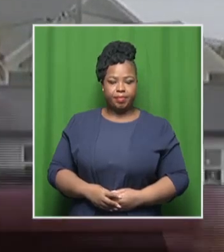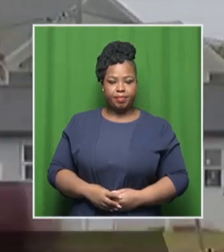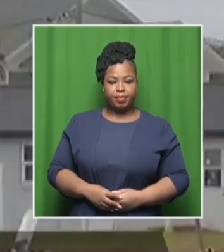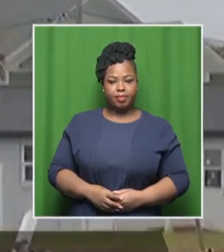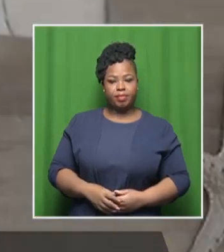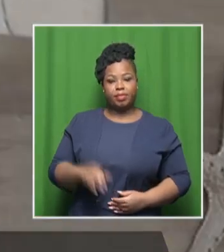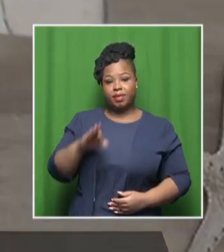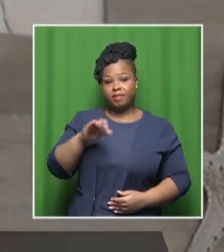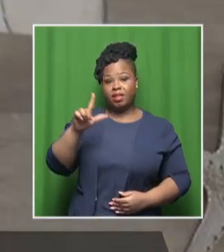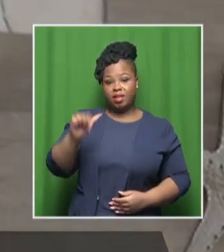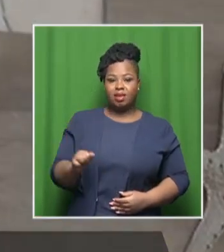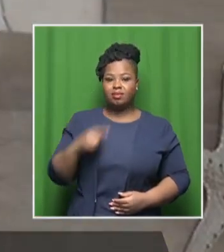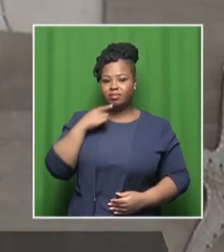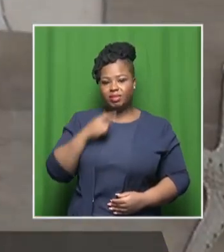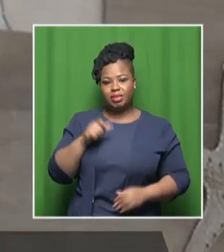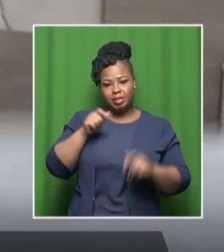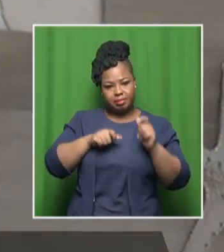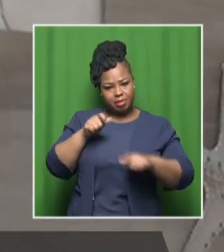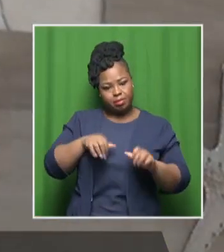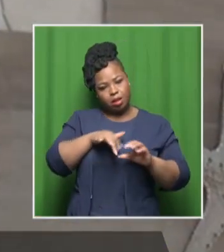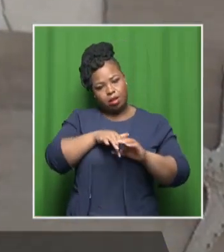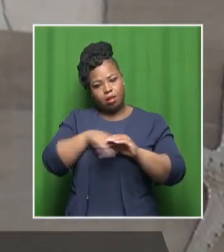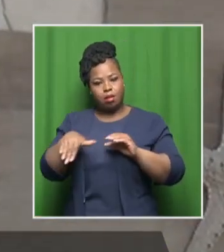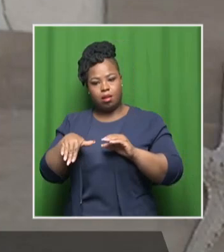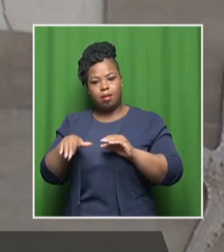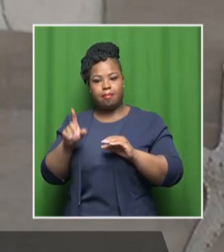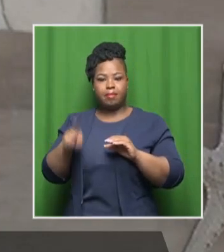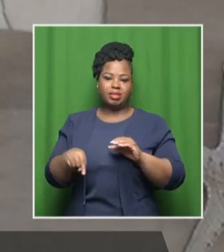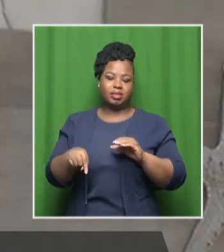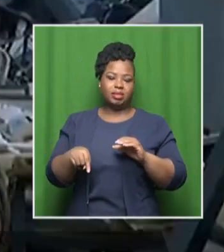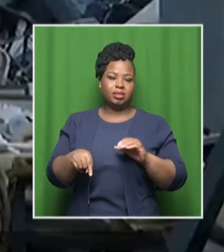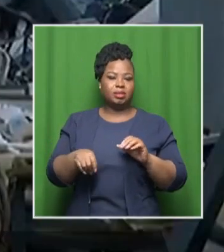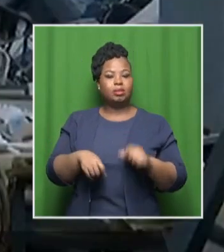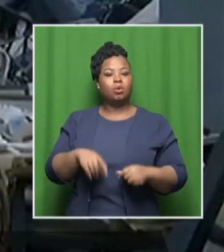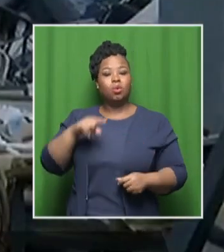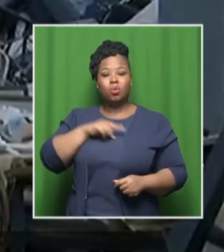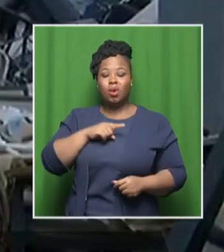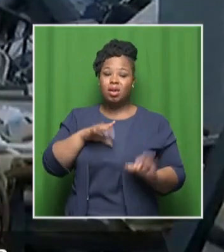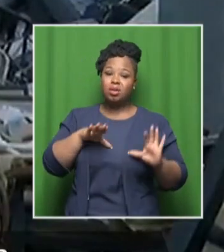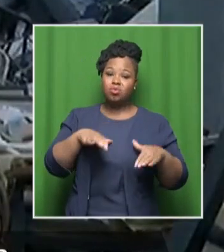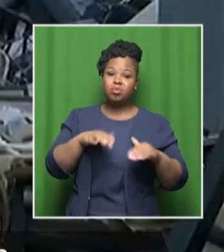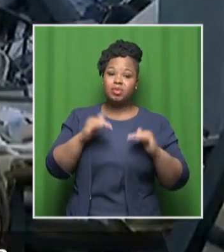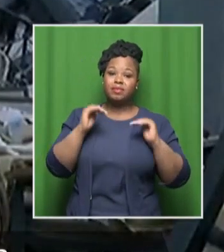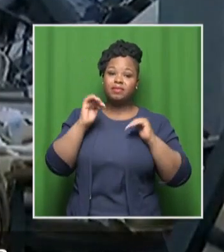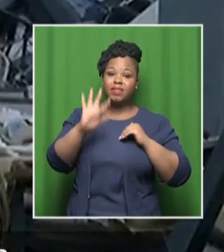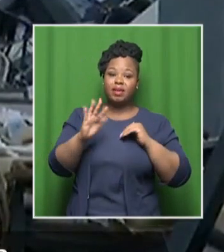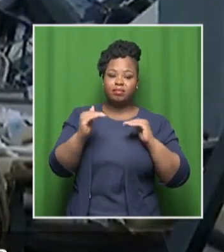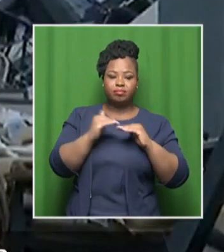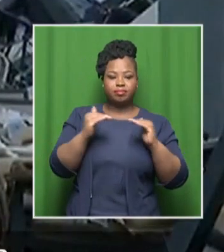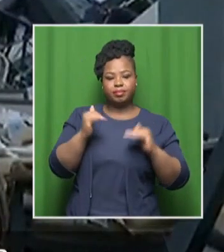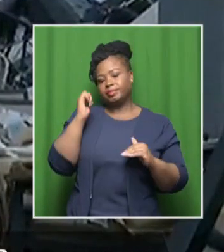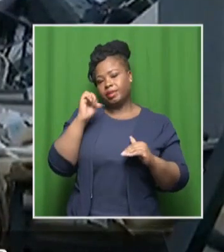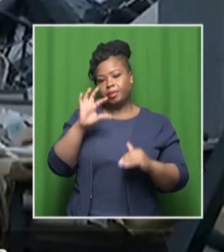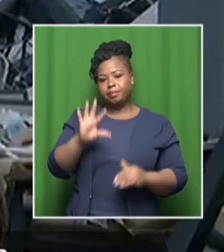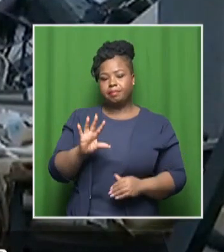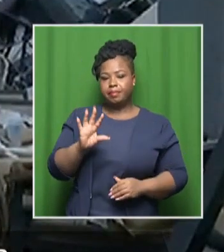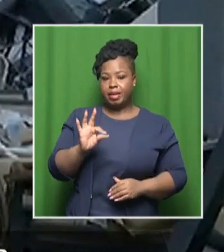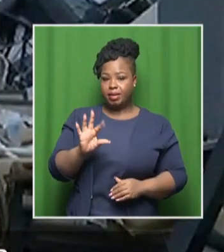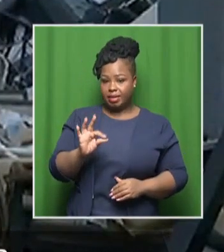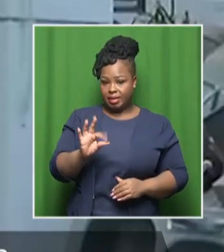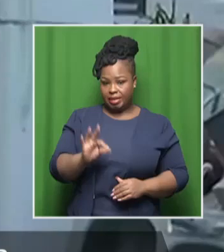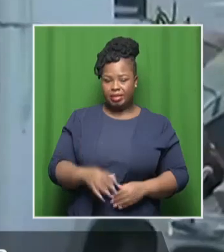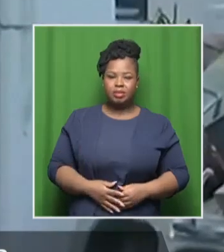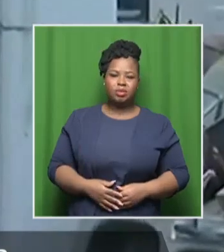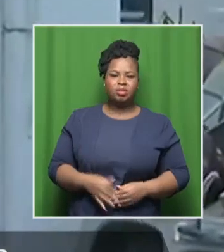Florida ordered mass evacuations in the face of Hurricane Milton, which grew to a Category 5 storm Monday. In Madeira Beach, the